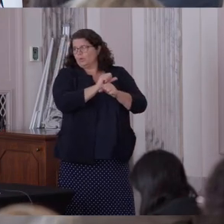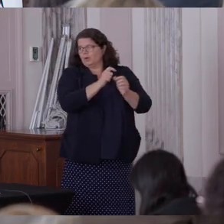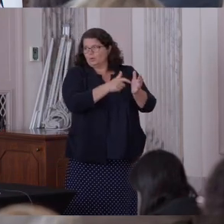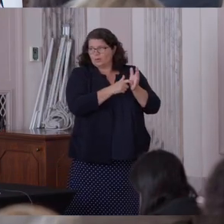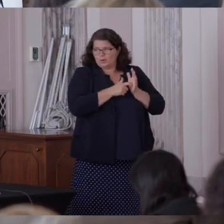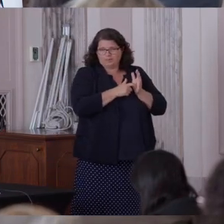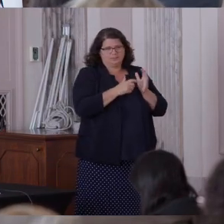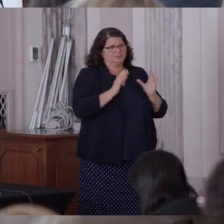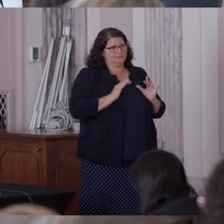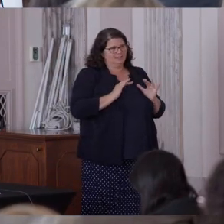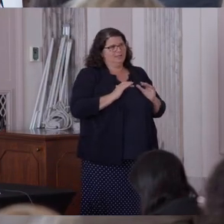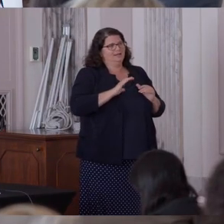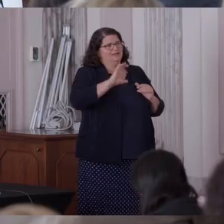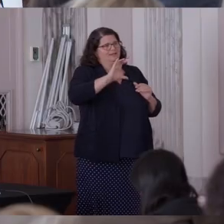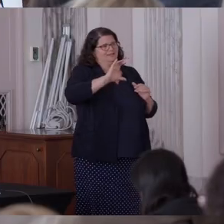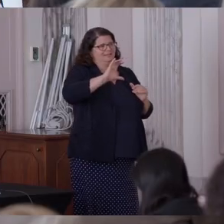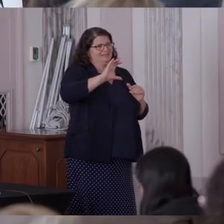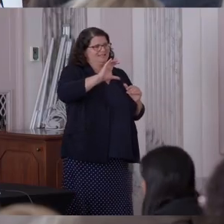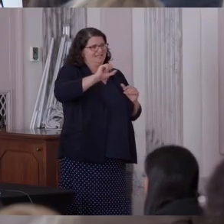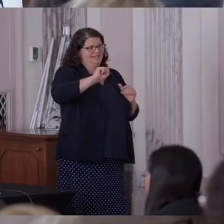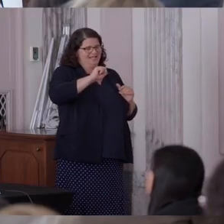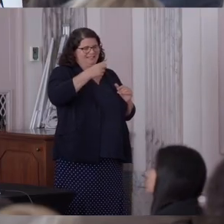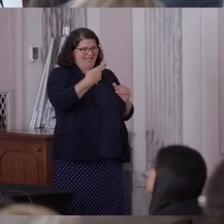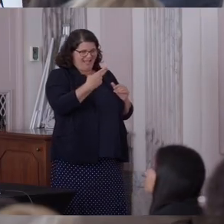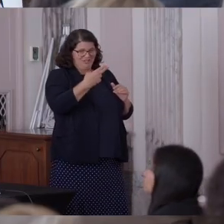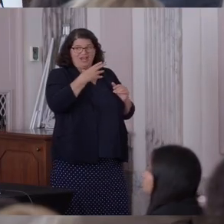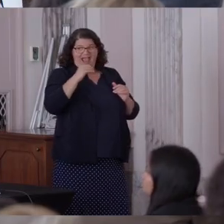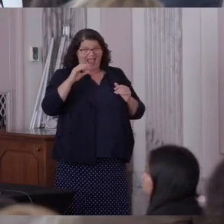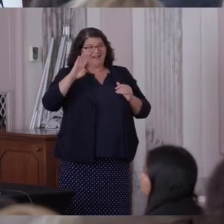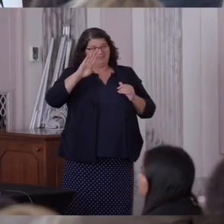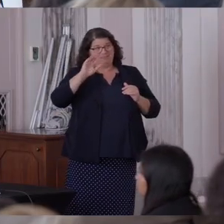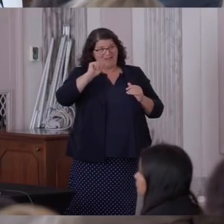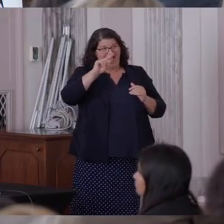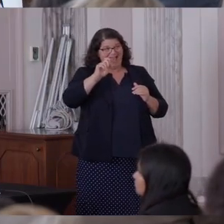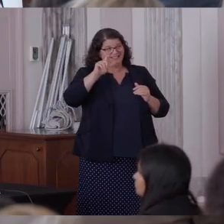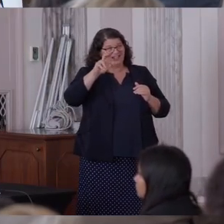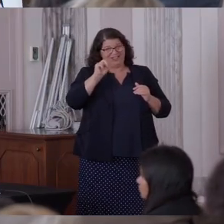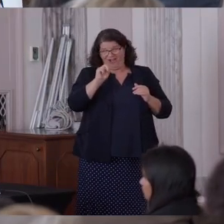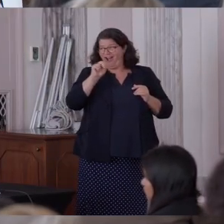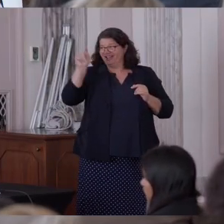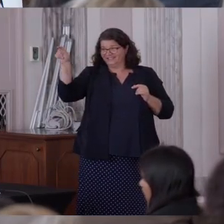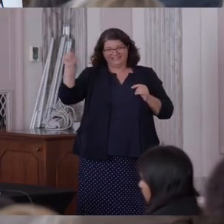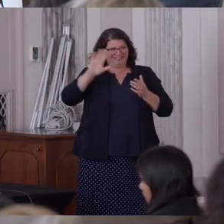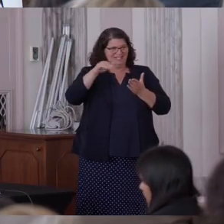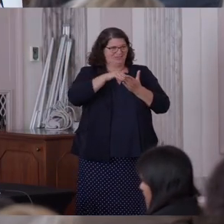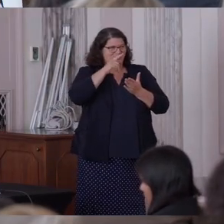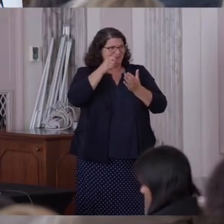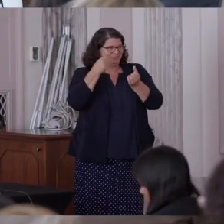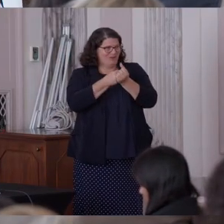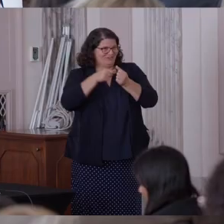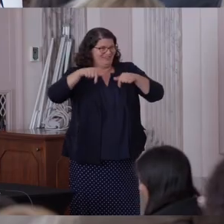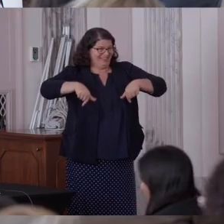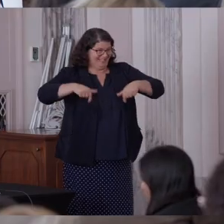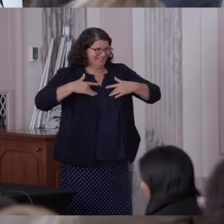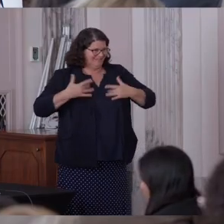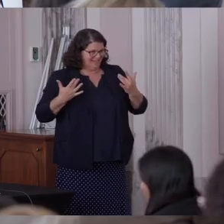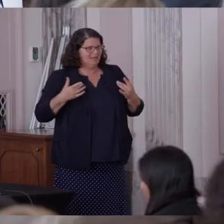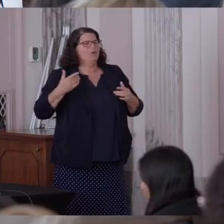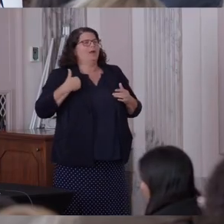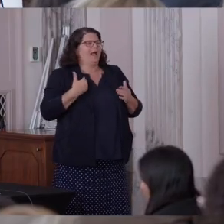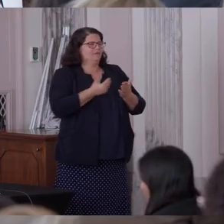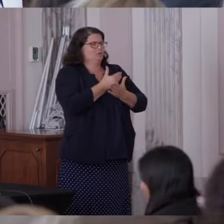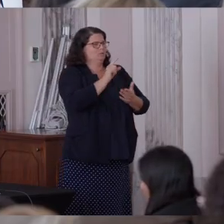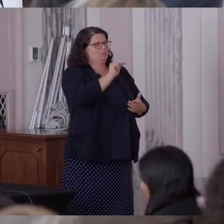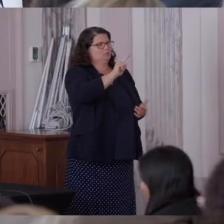CSH and the Bazelon Center, smiling at Claire because she helped me, and Jennifer Mathis, because we all wrote this together, have a new toolkit out